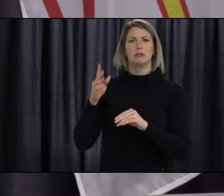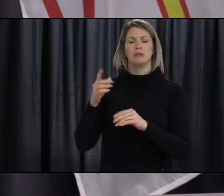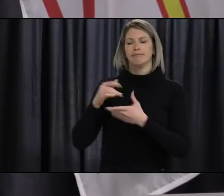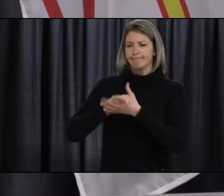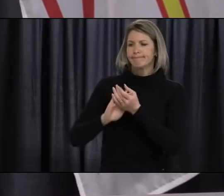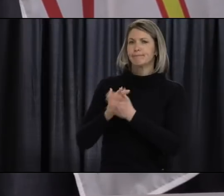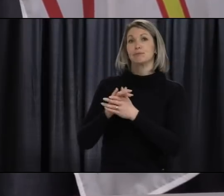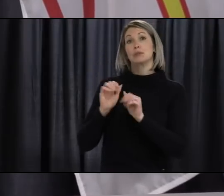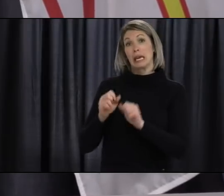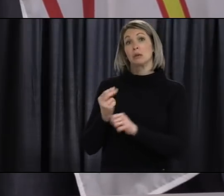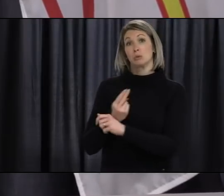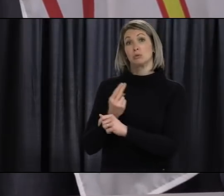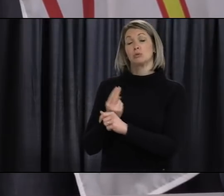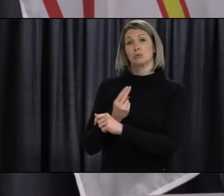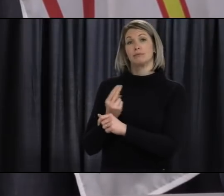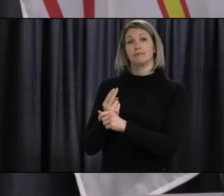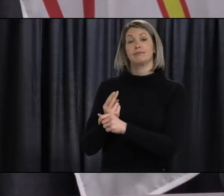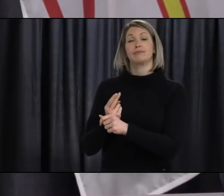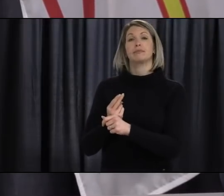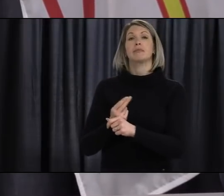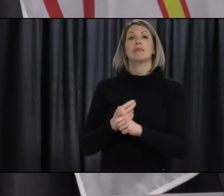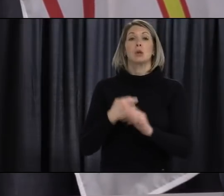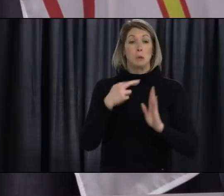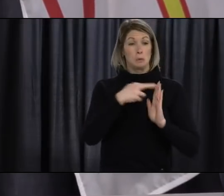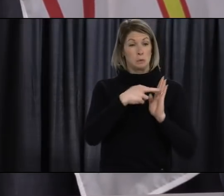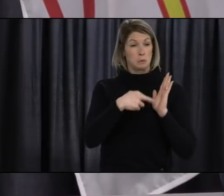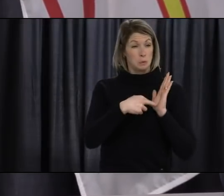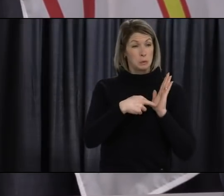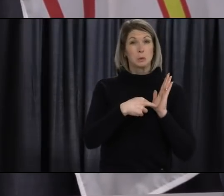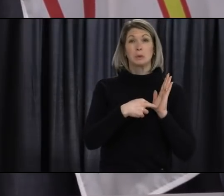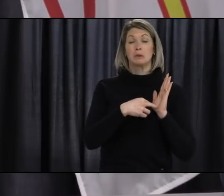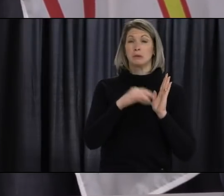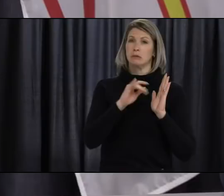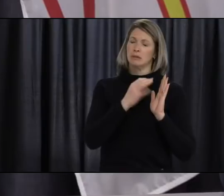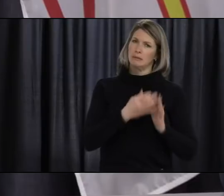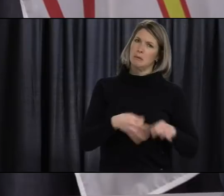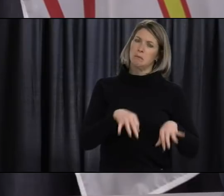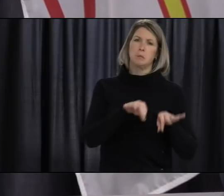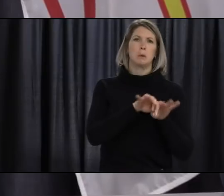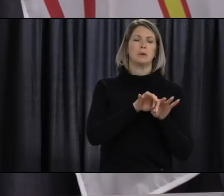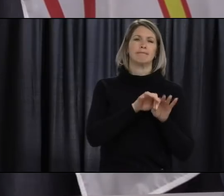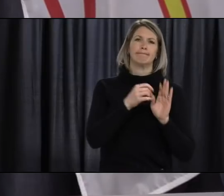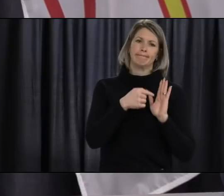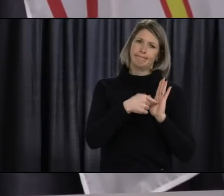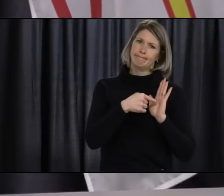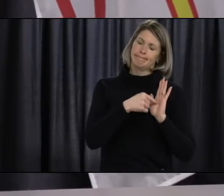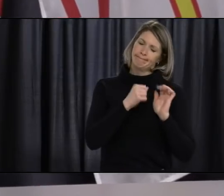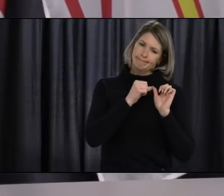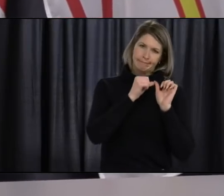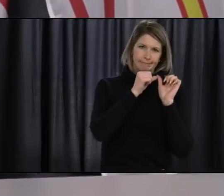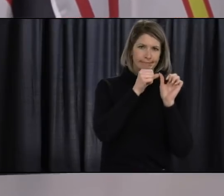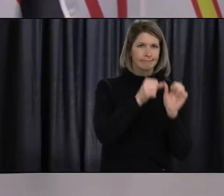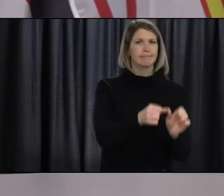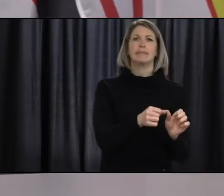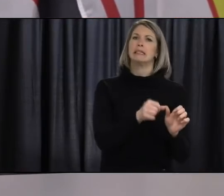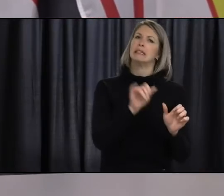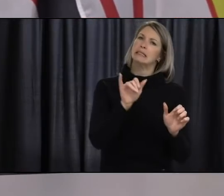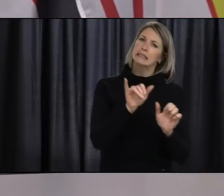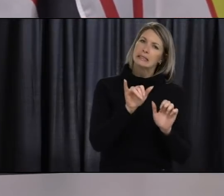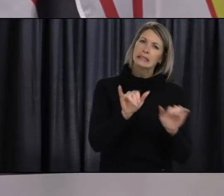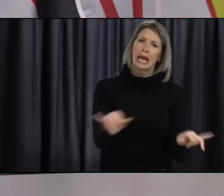know the importance of the numbers of guidelines that the Dr. Fitzgerald has put in place. We can't say it enough about staying